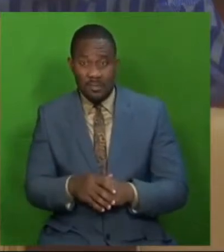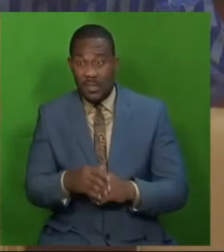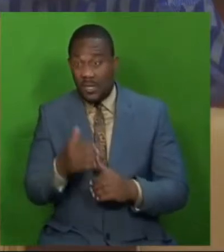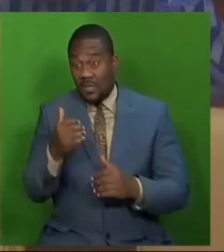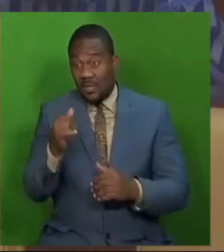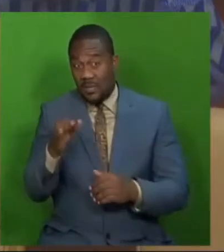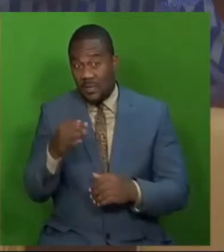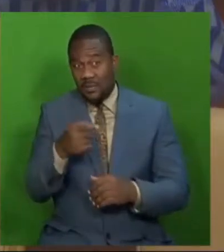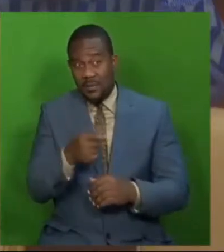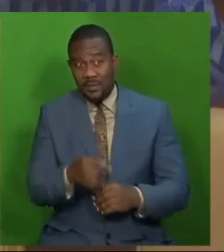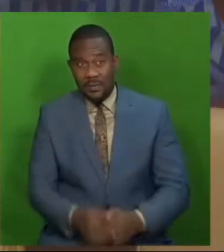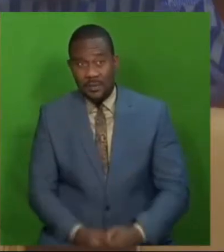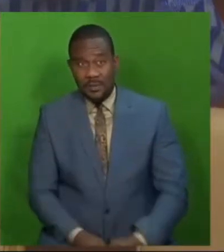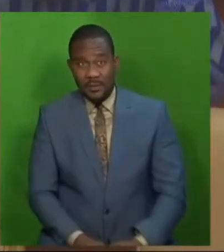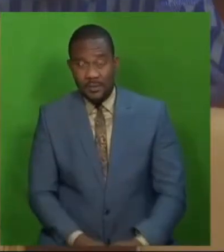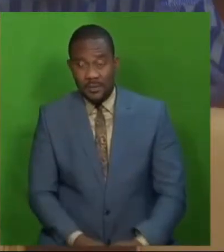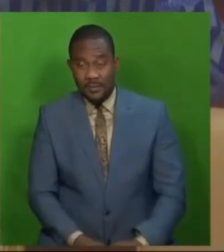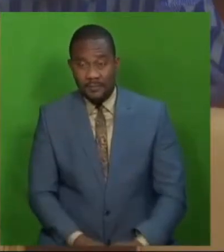upon.